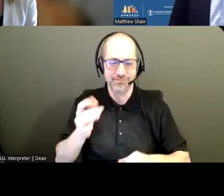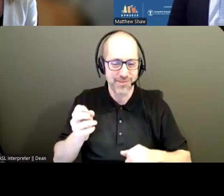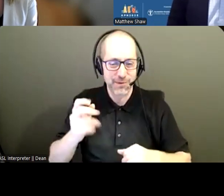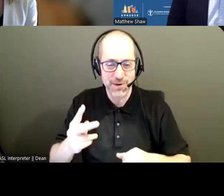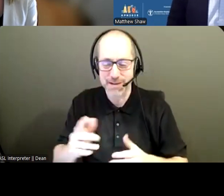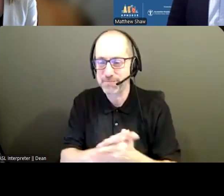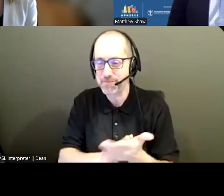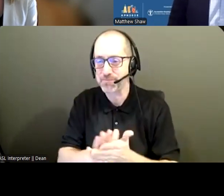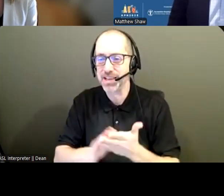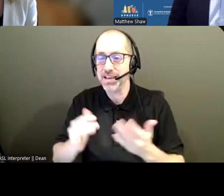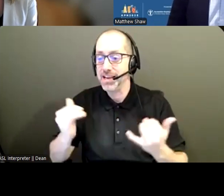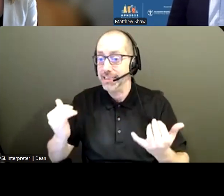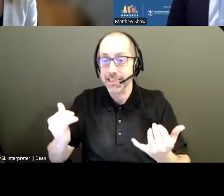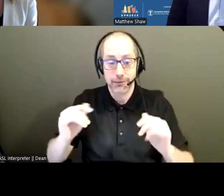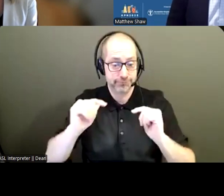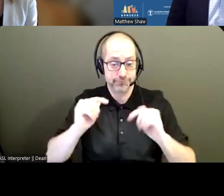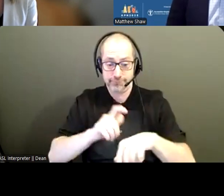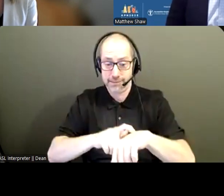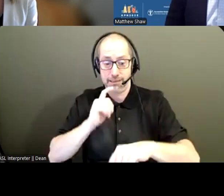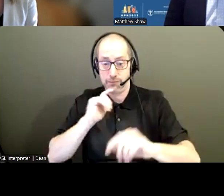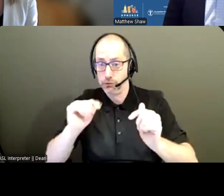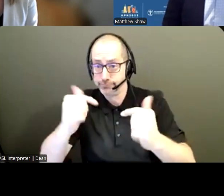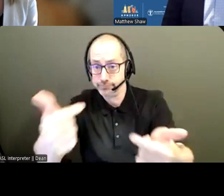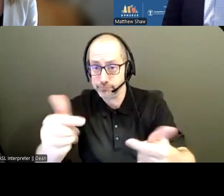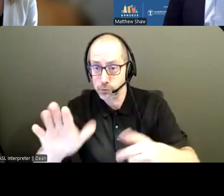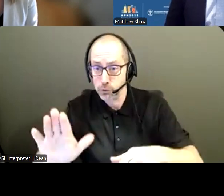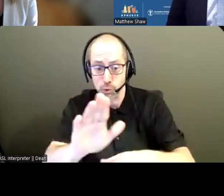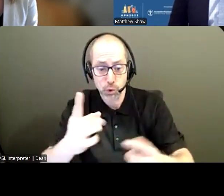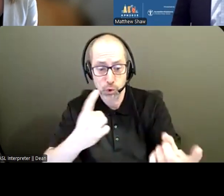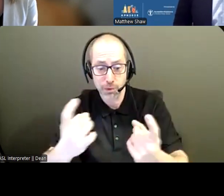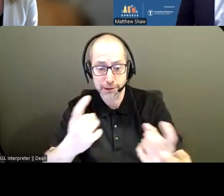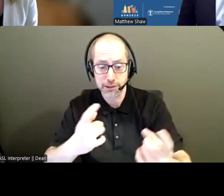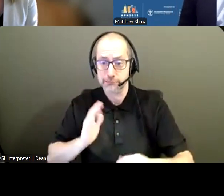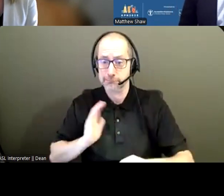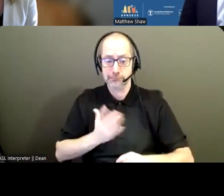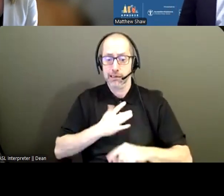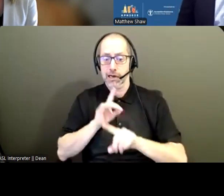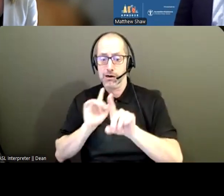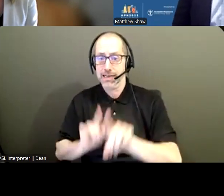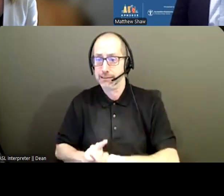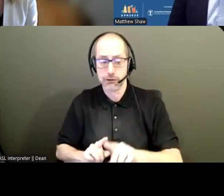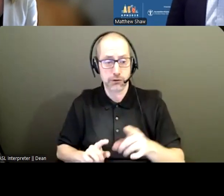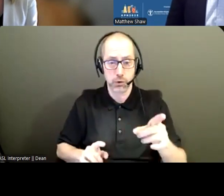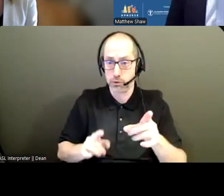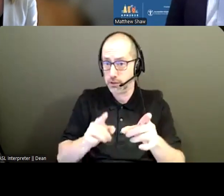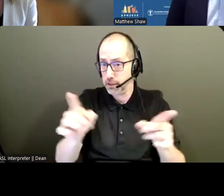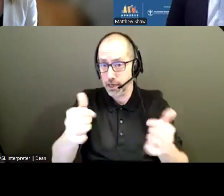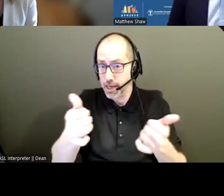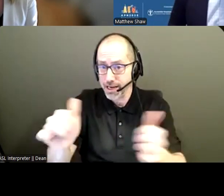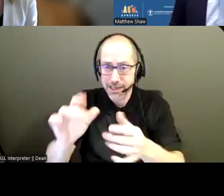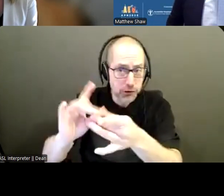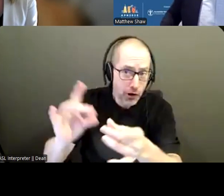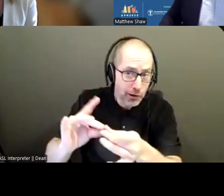Now's the time for question and answer. So if anyone has any questions or comments for